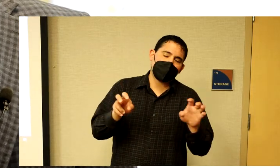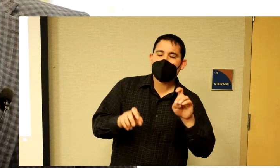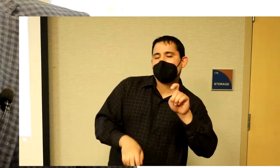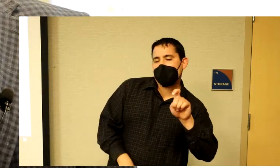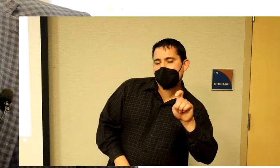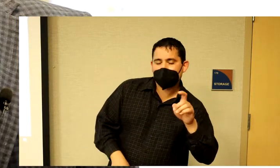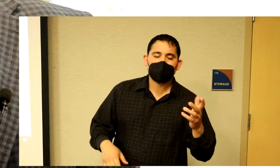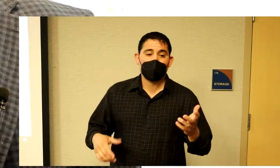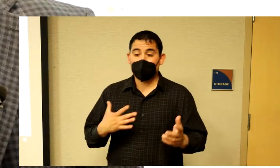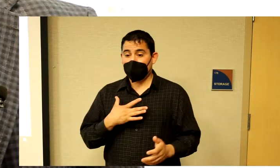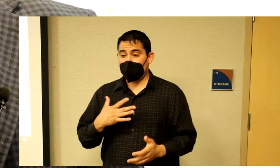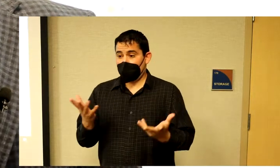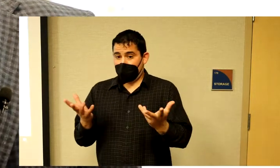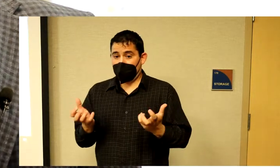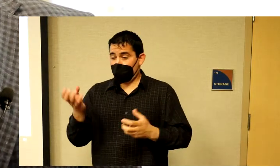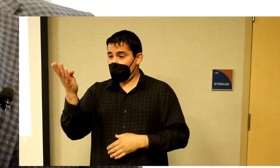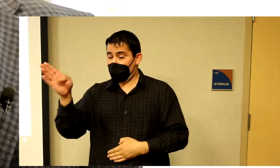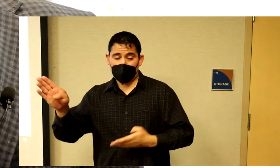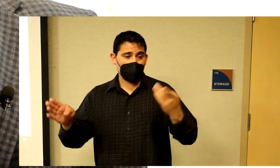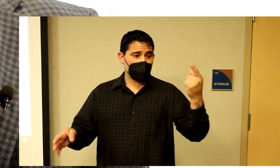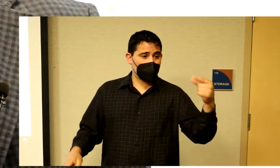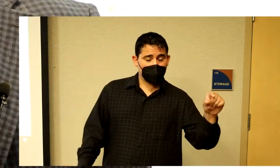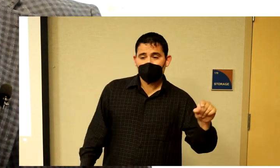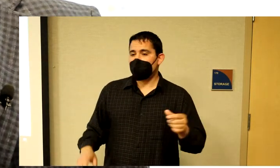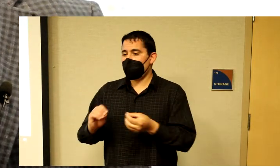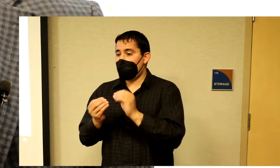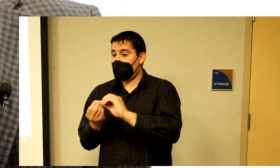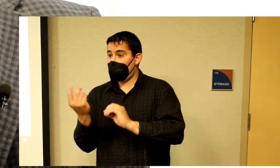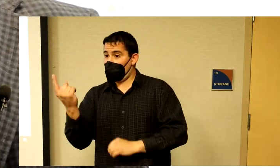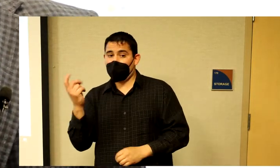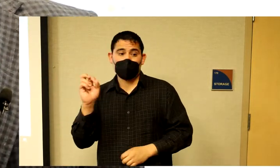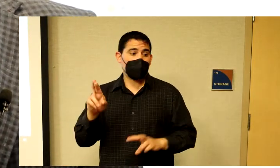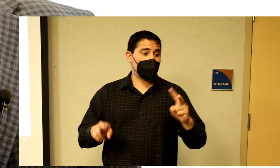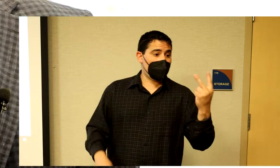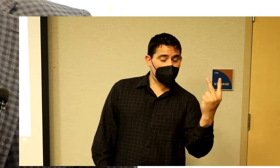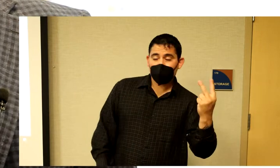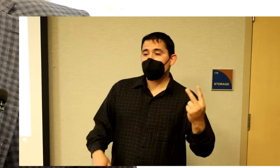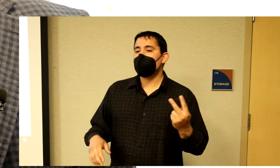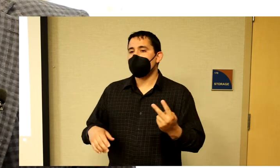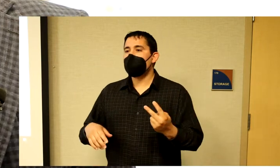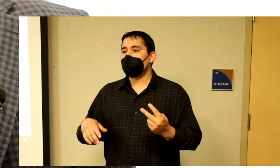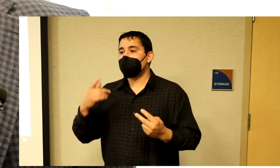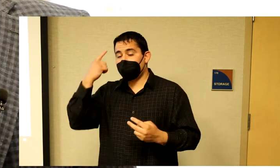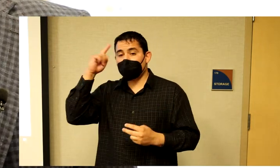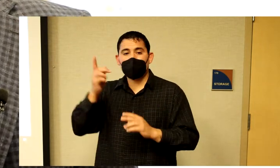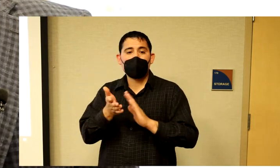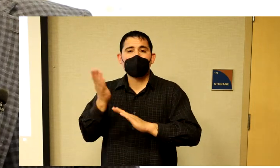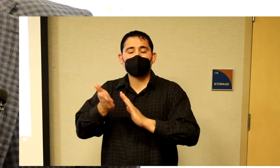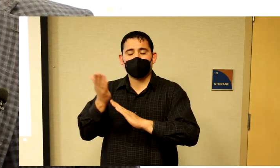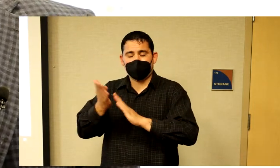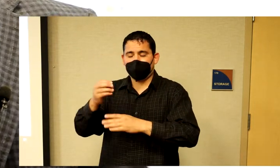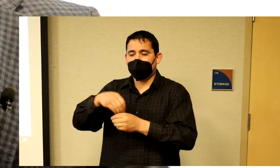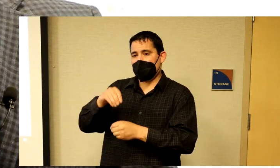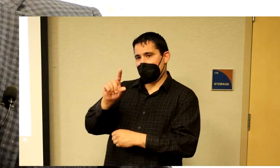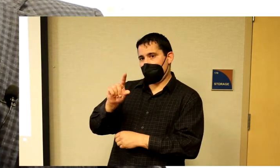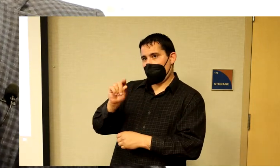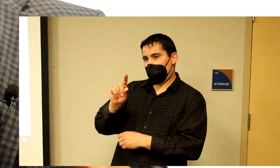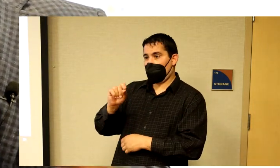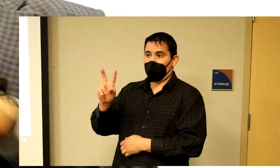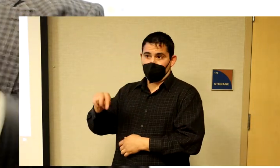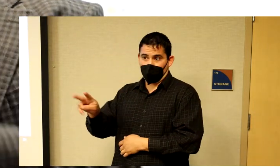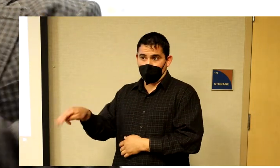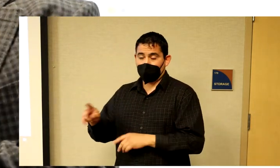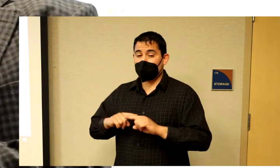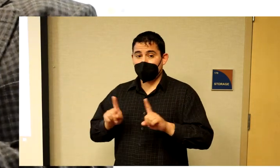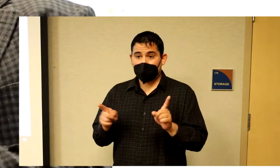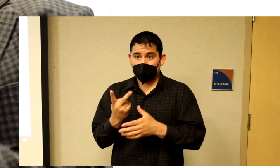and the green to be numbered 1 and 2, and those will be up in 2022, or however you want to do it, with the advice of council to be able to do that. But we